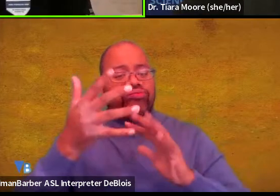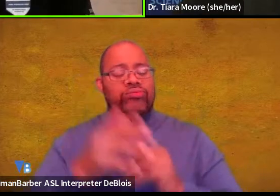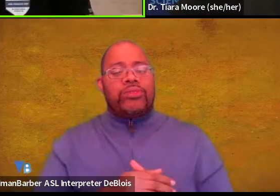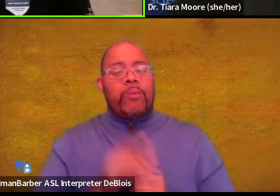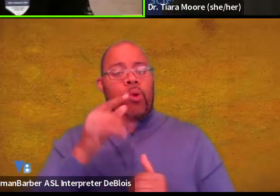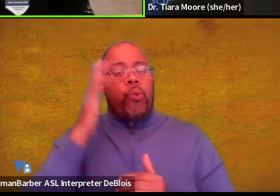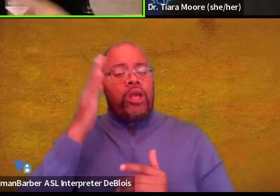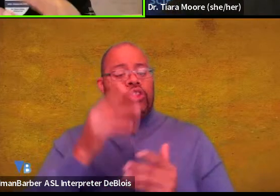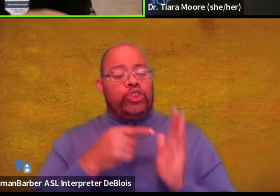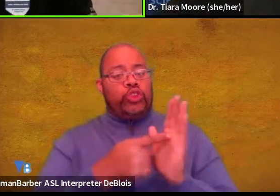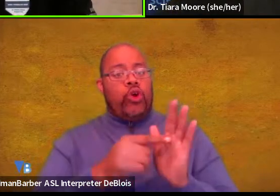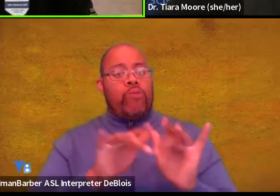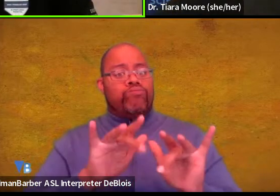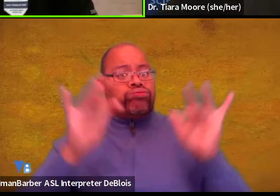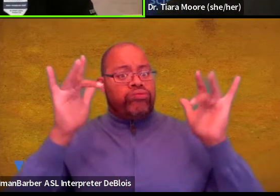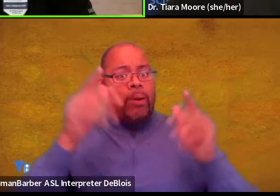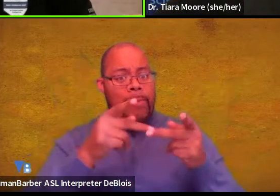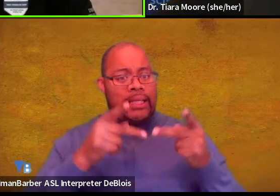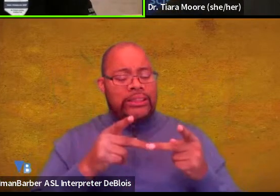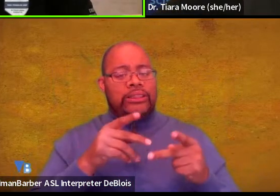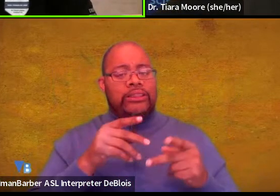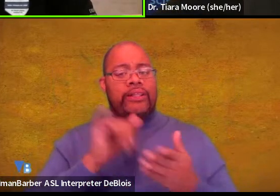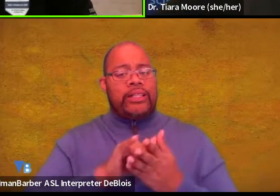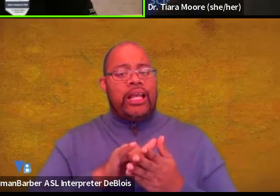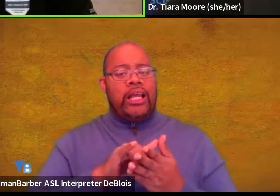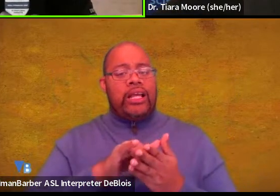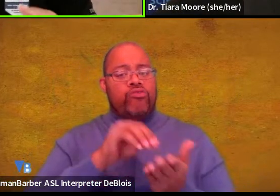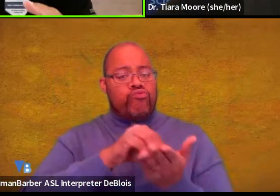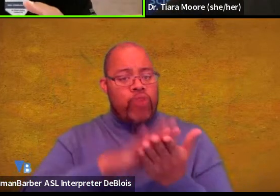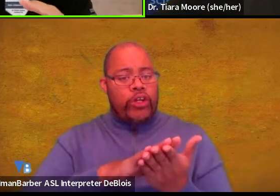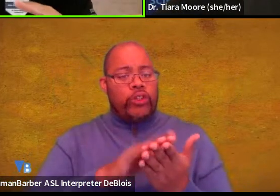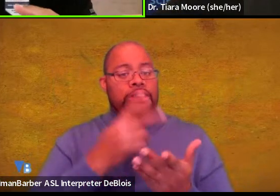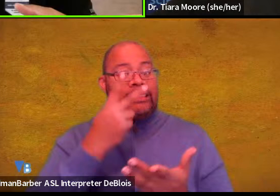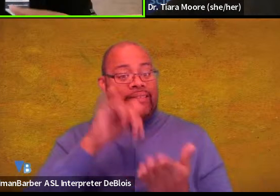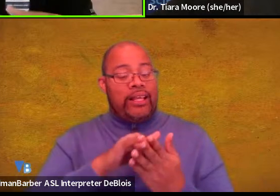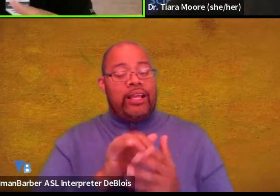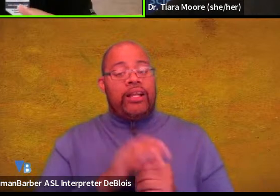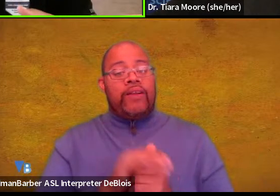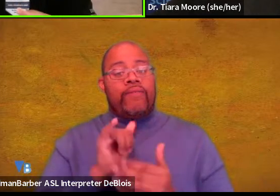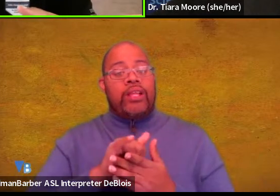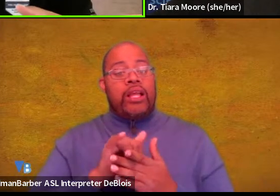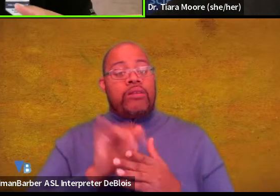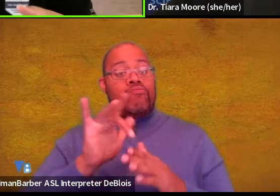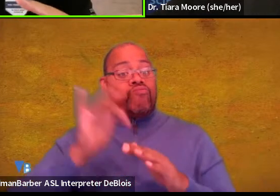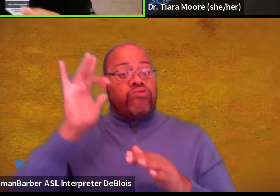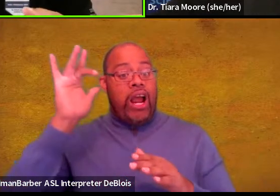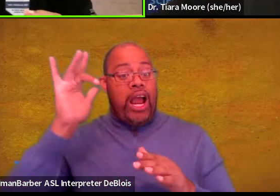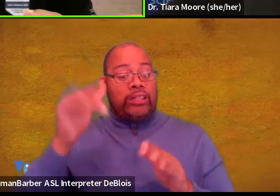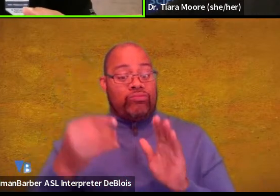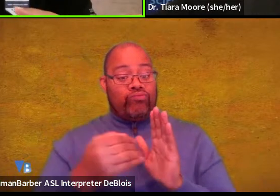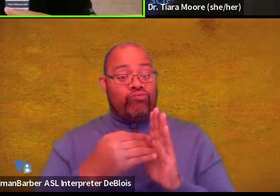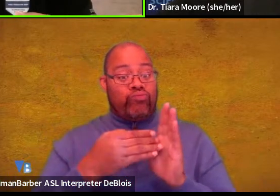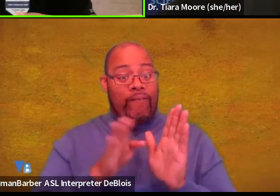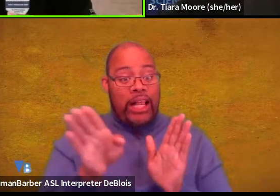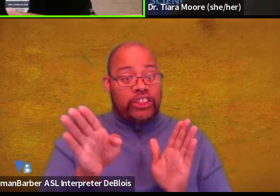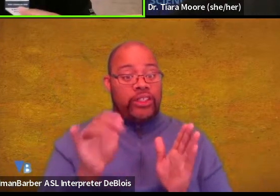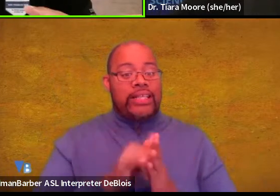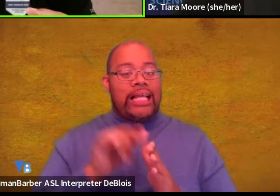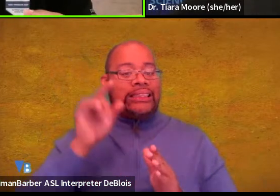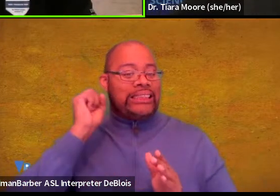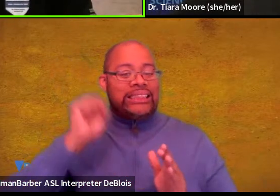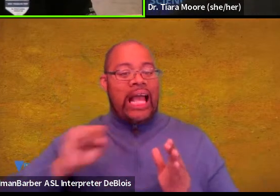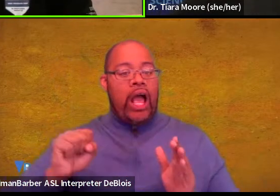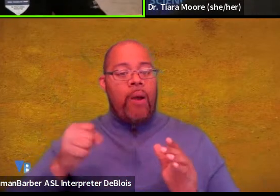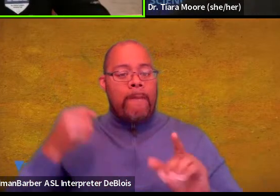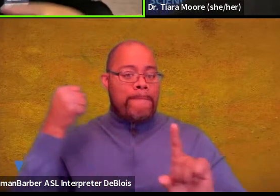they will bring out bright places in their records. And it turns out that those bright reflections are the sound waves bouncing off of